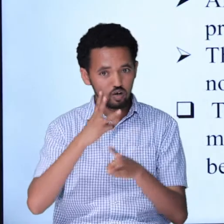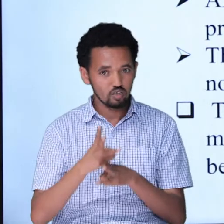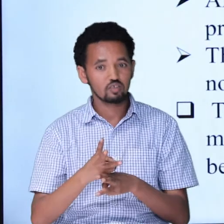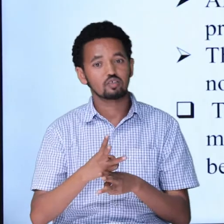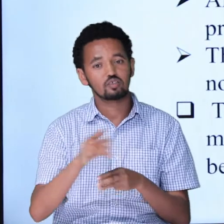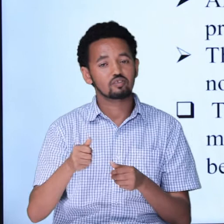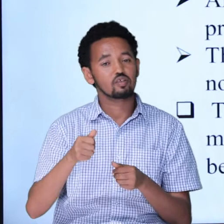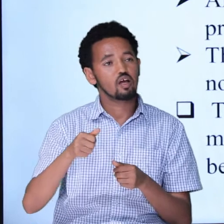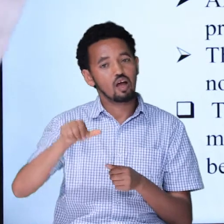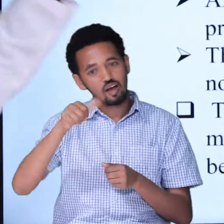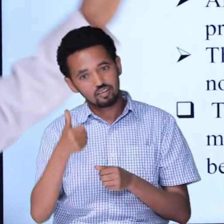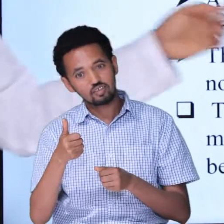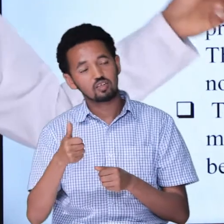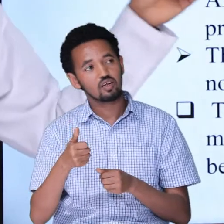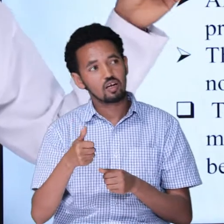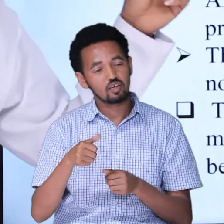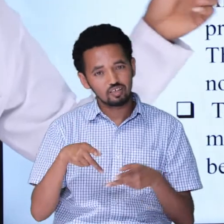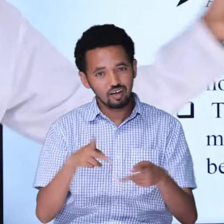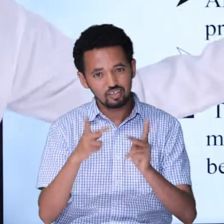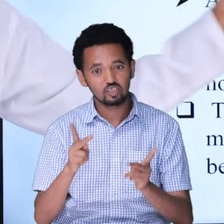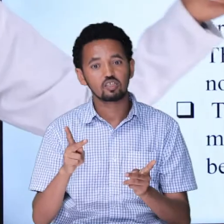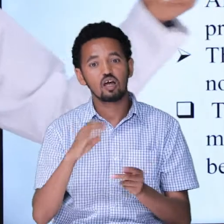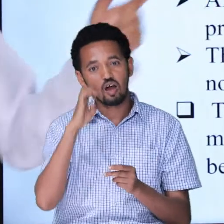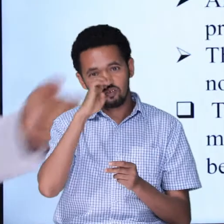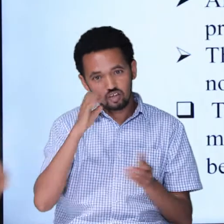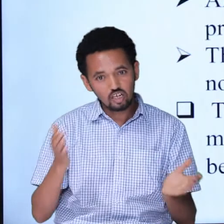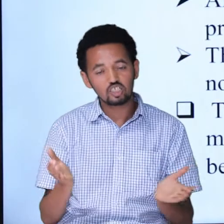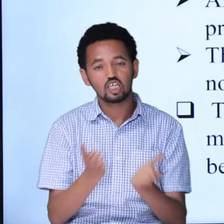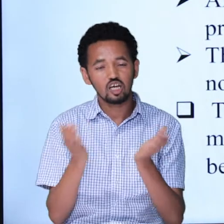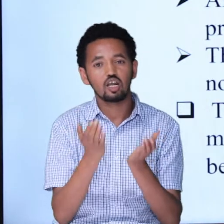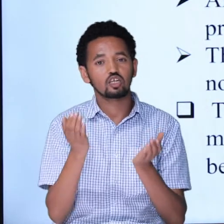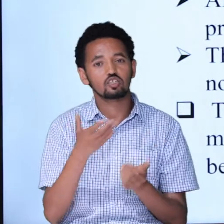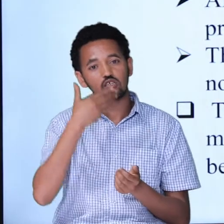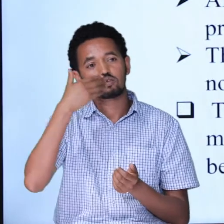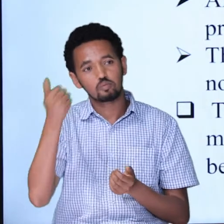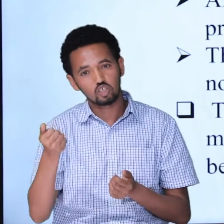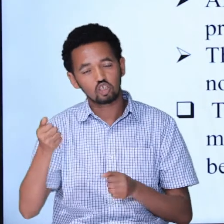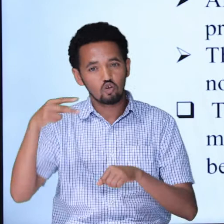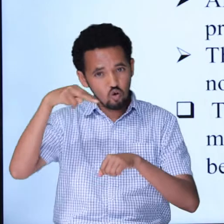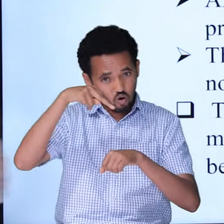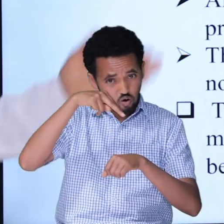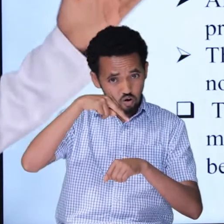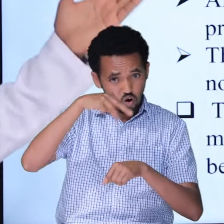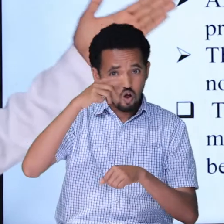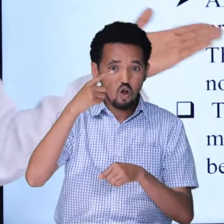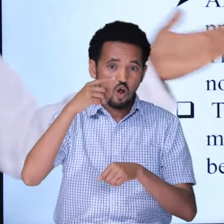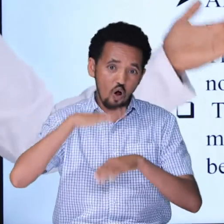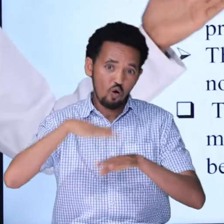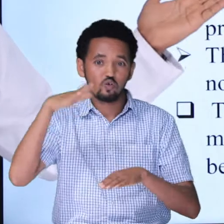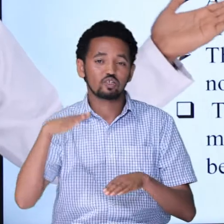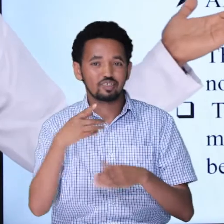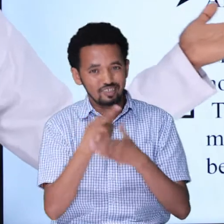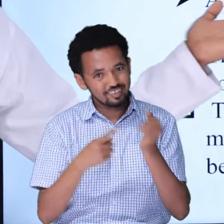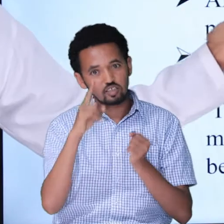agriculture, Africans were encouraged to specialize on a single crop. That products